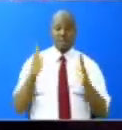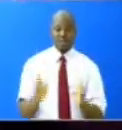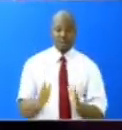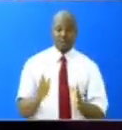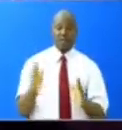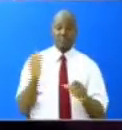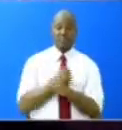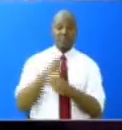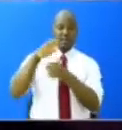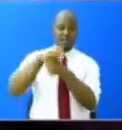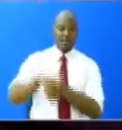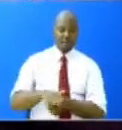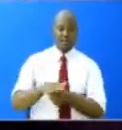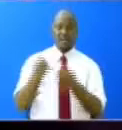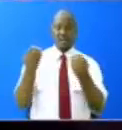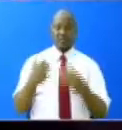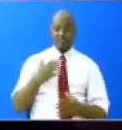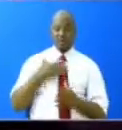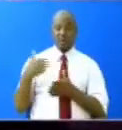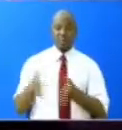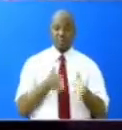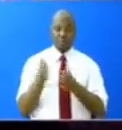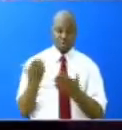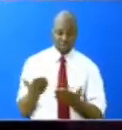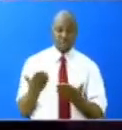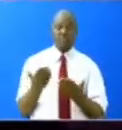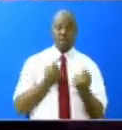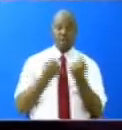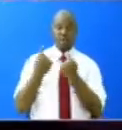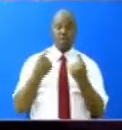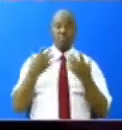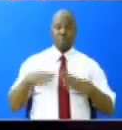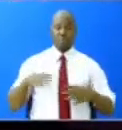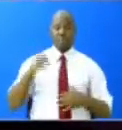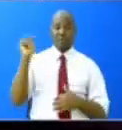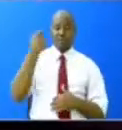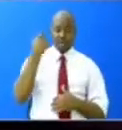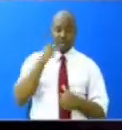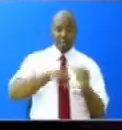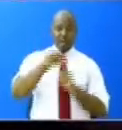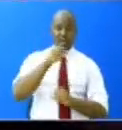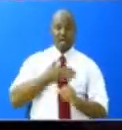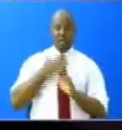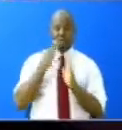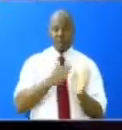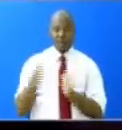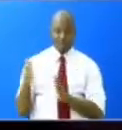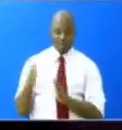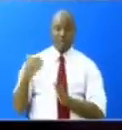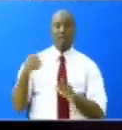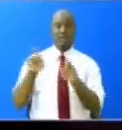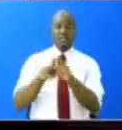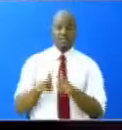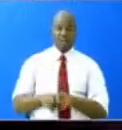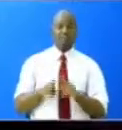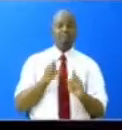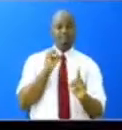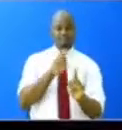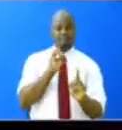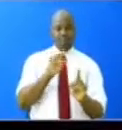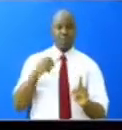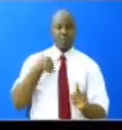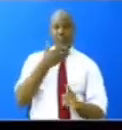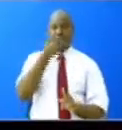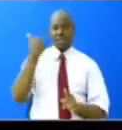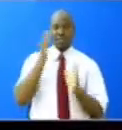will not be trivial. They'll give me an opportunity to talk to the people of Kenya about our plan and convince them that we have